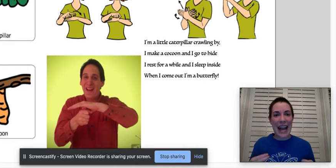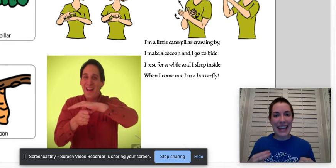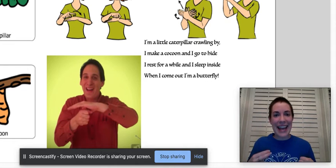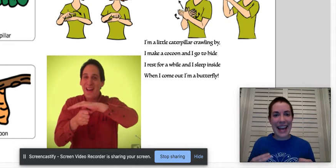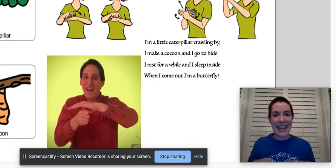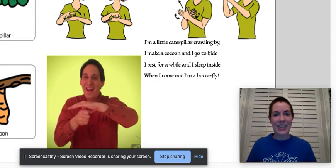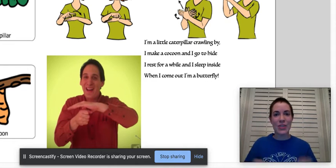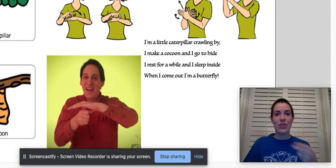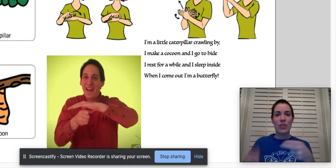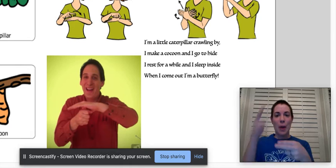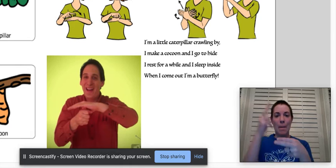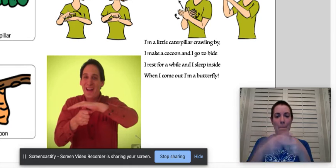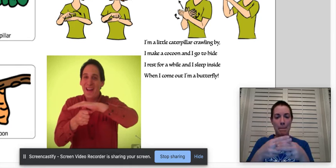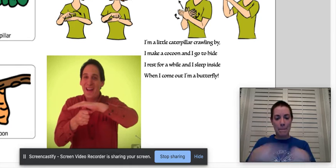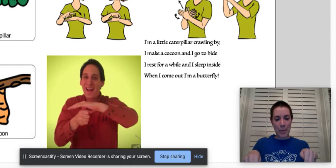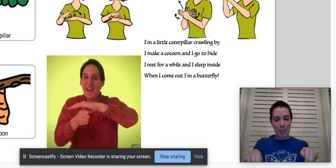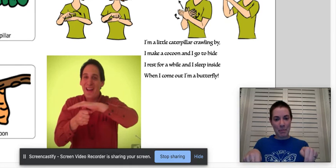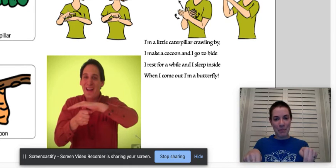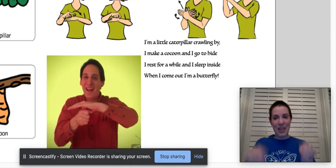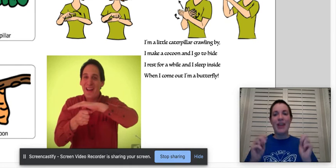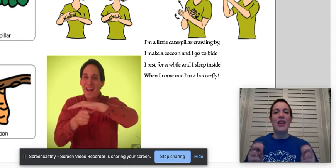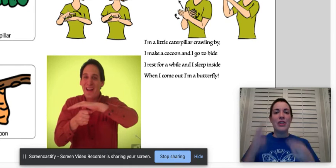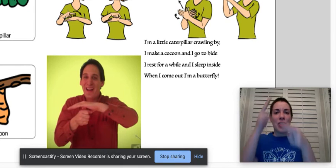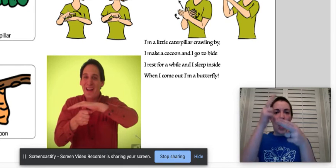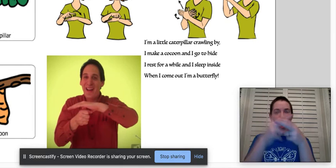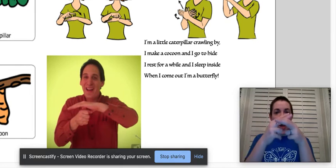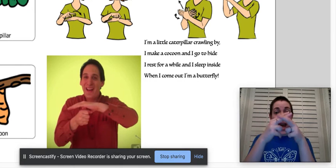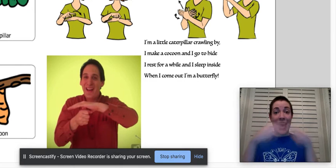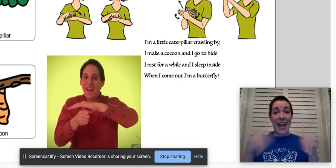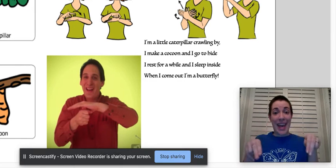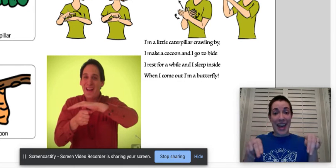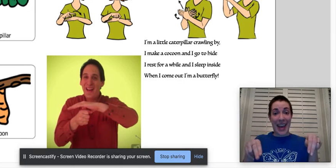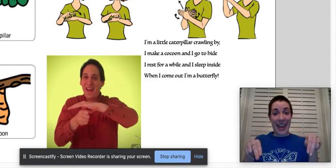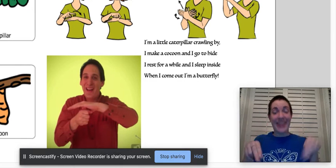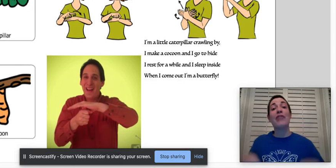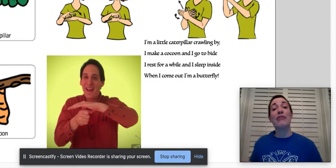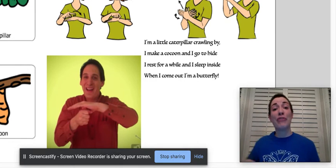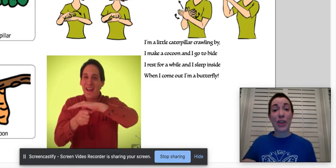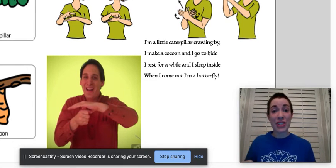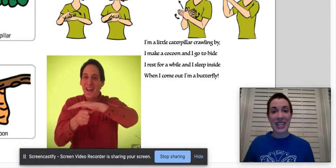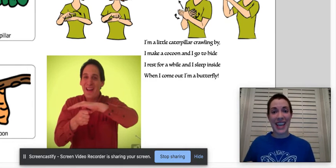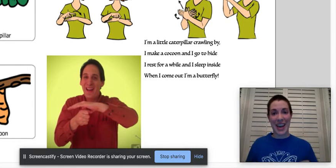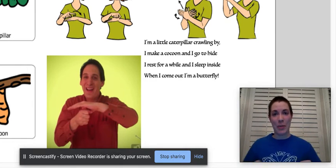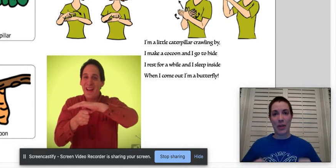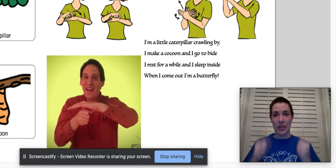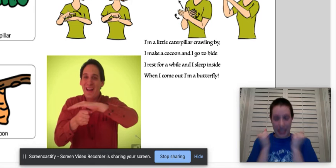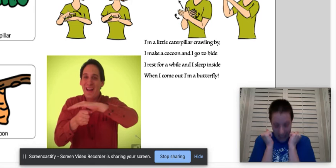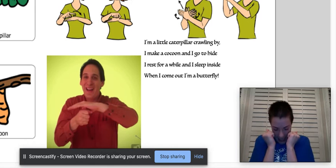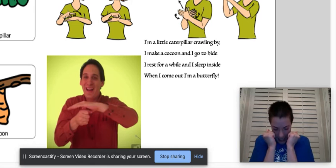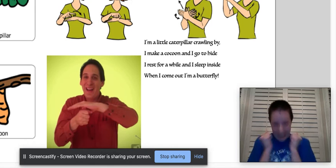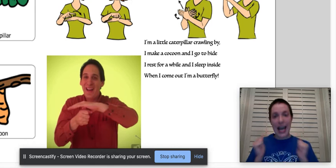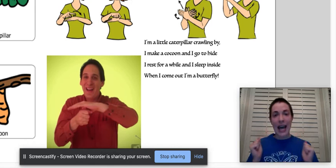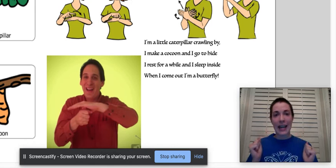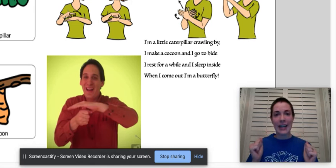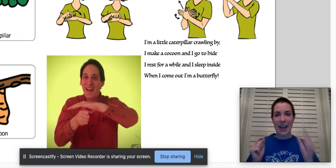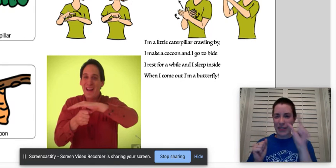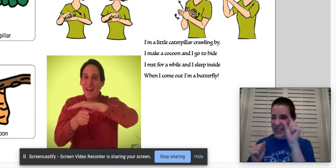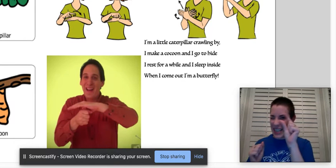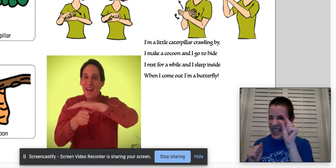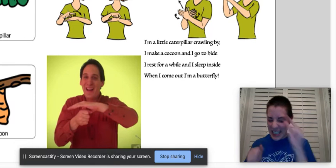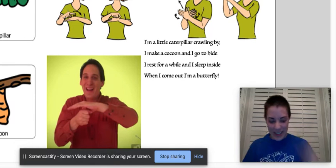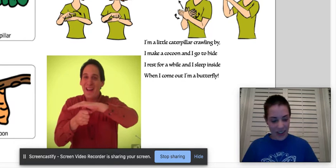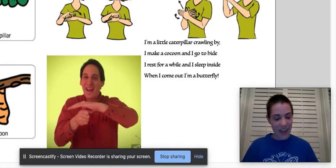crack an egg. So you just boop. So, egg. First, the caterpillar is inside of